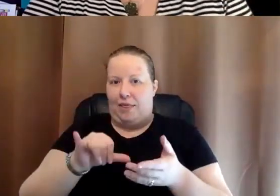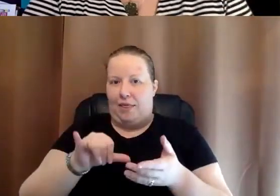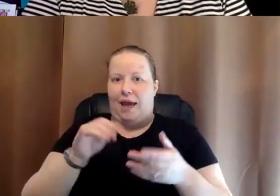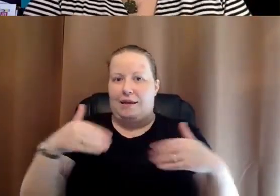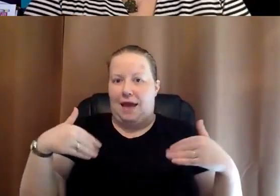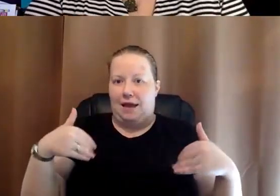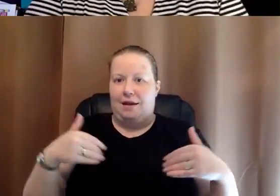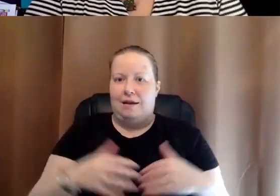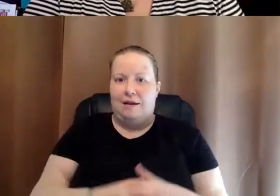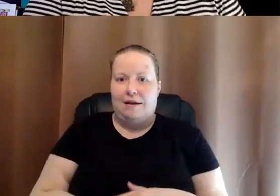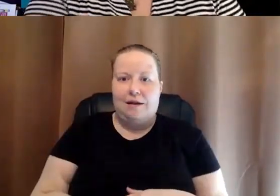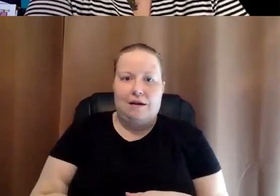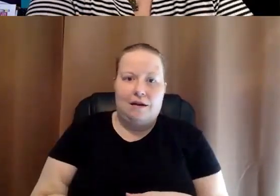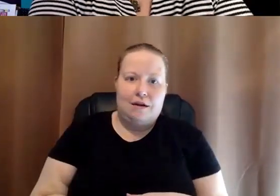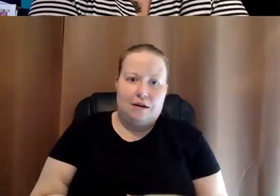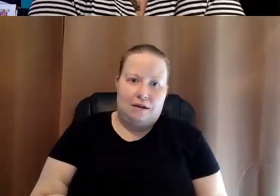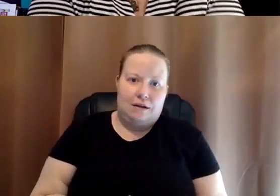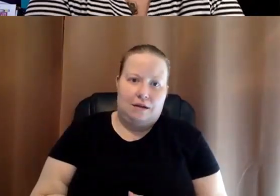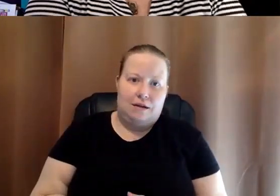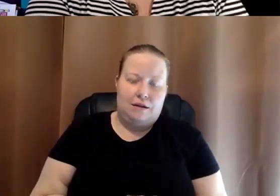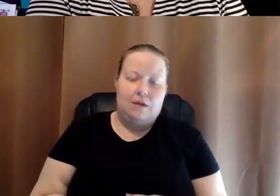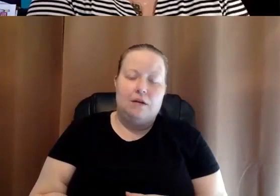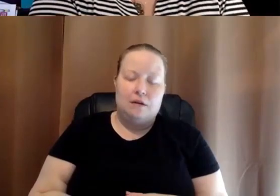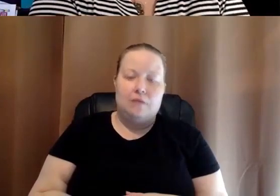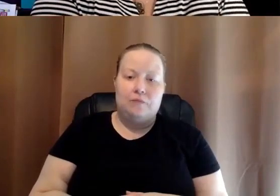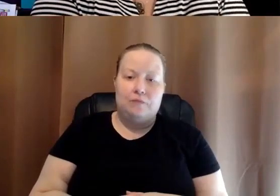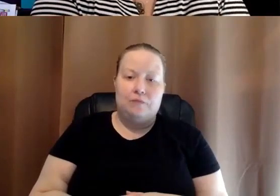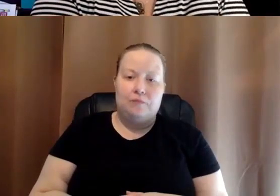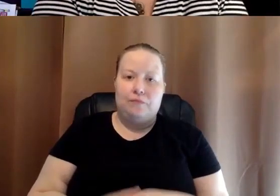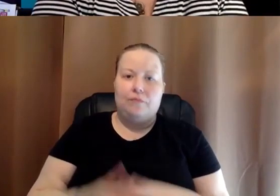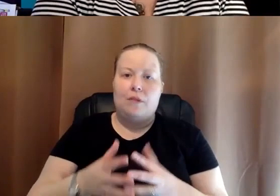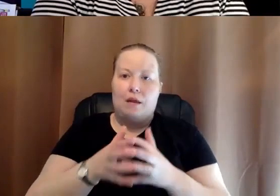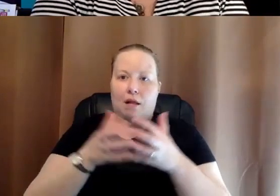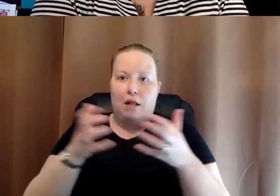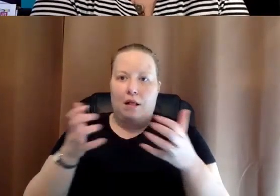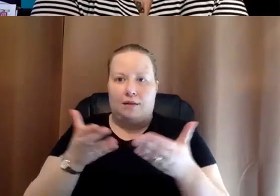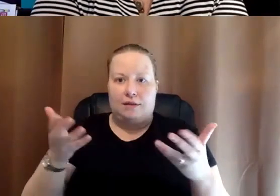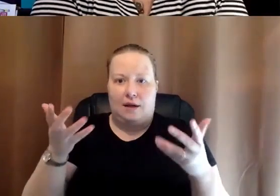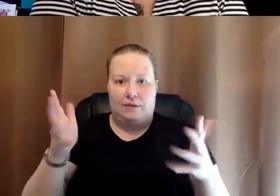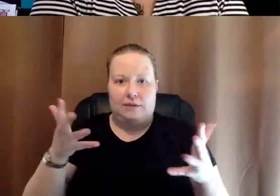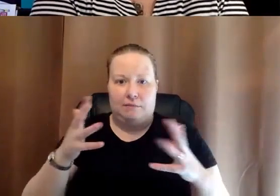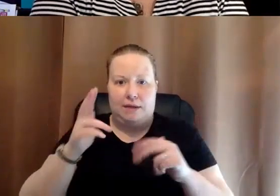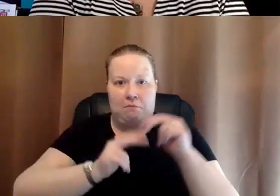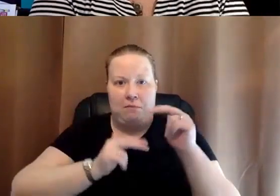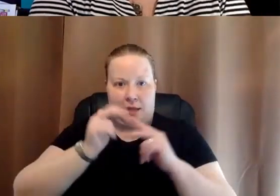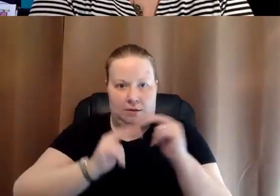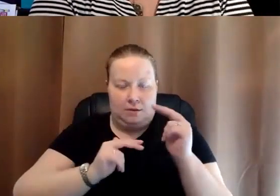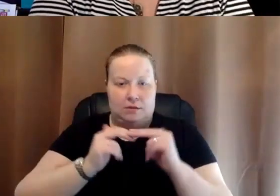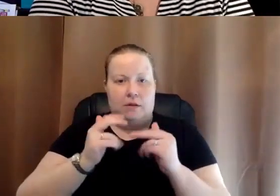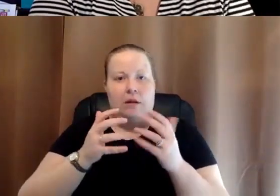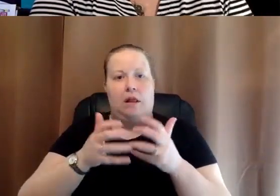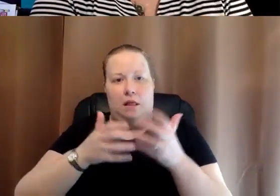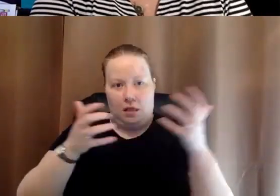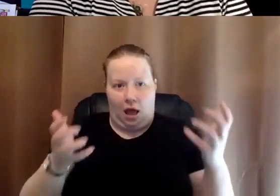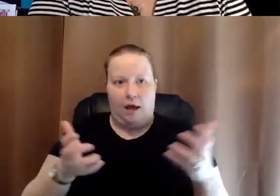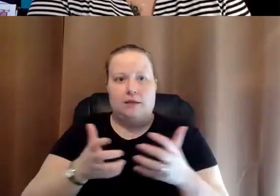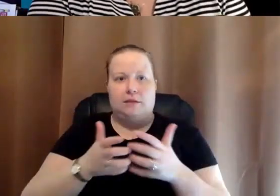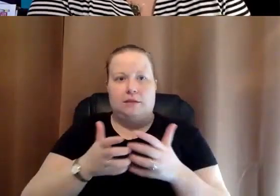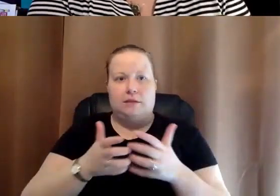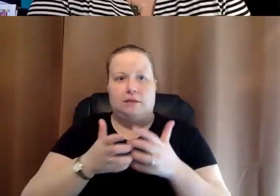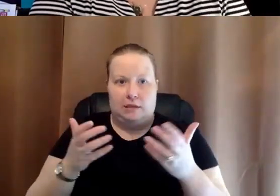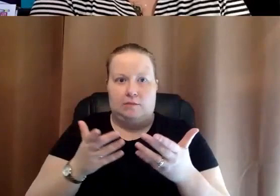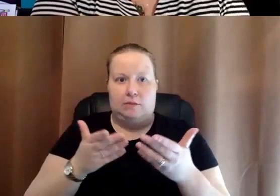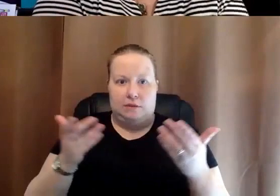Yeah, so there's a lot of stuff that's been built, right? So lots of stuff like